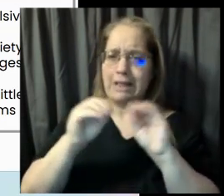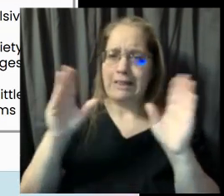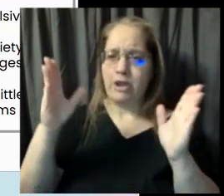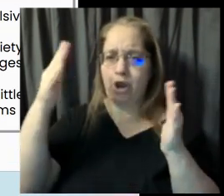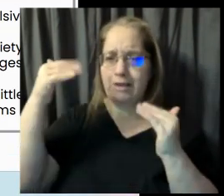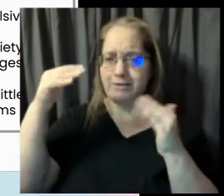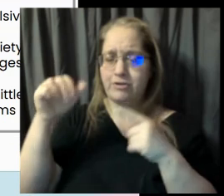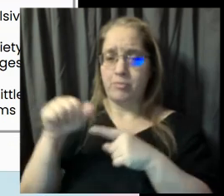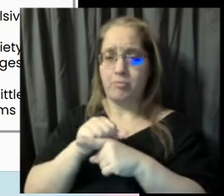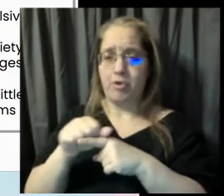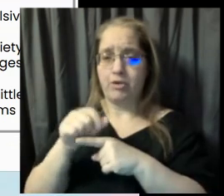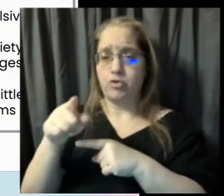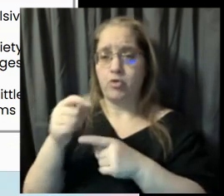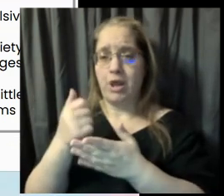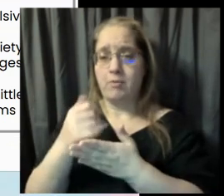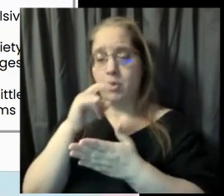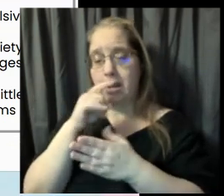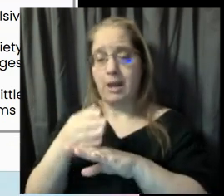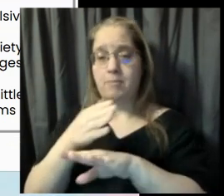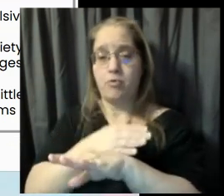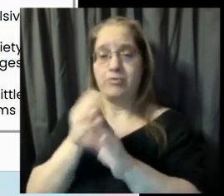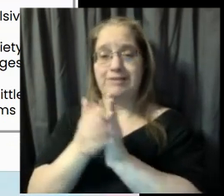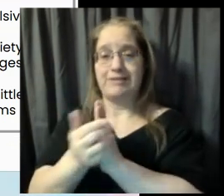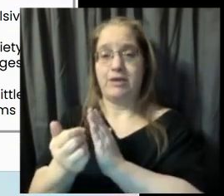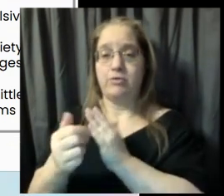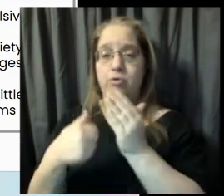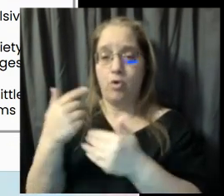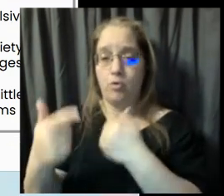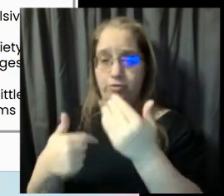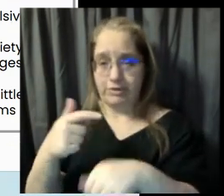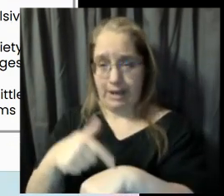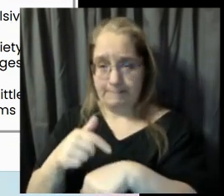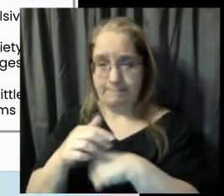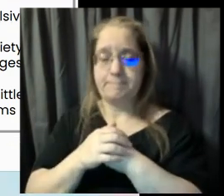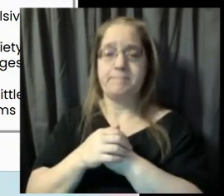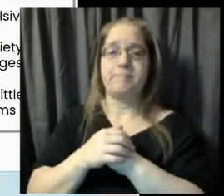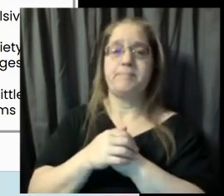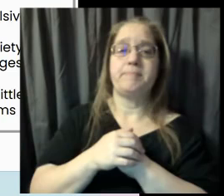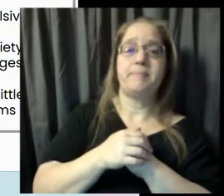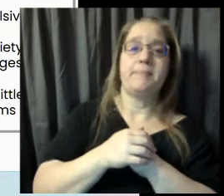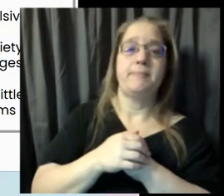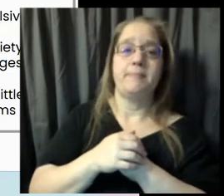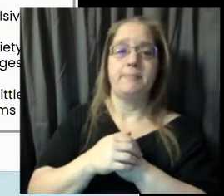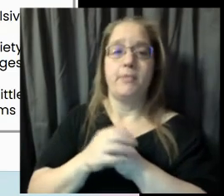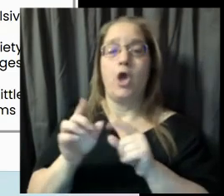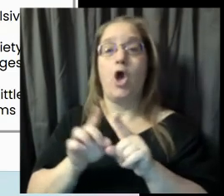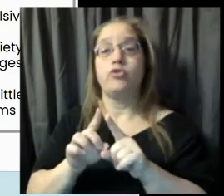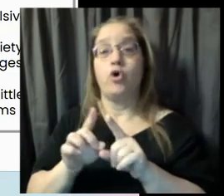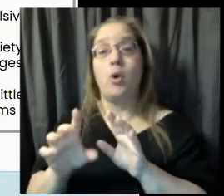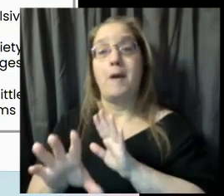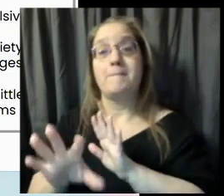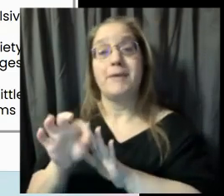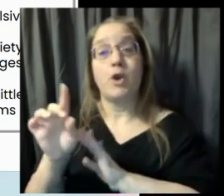practice, you can help your child improve these skills over time. I also would clarify, pick